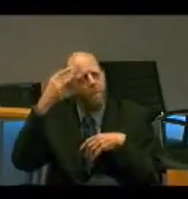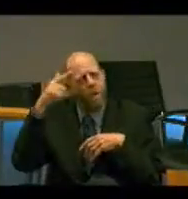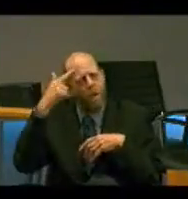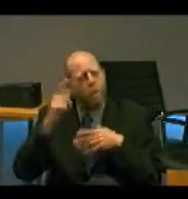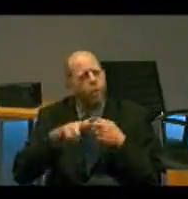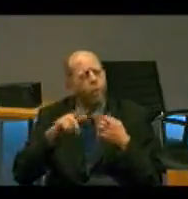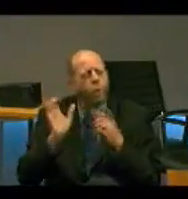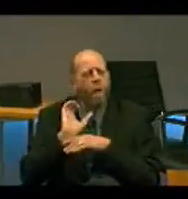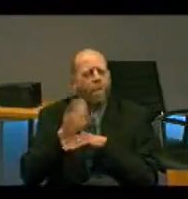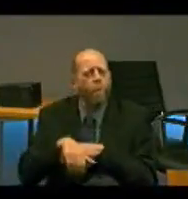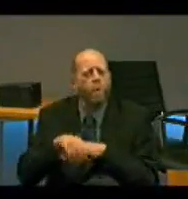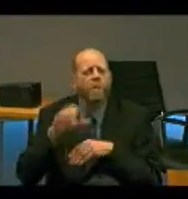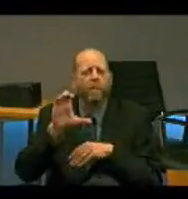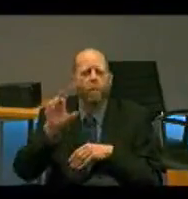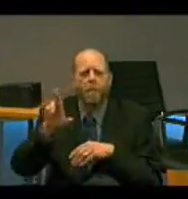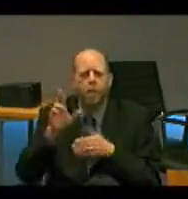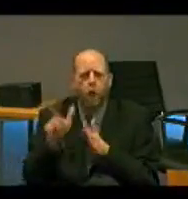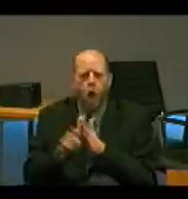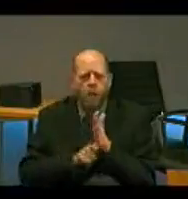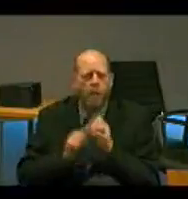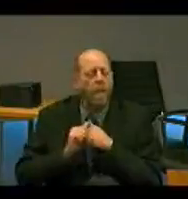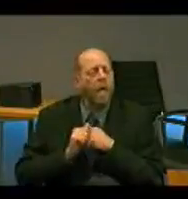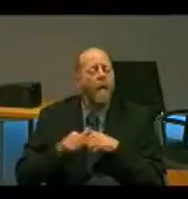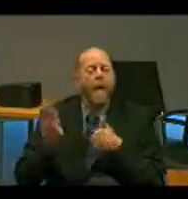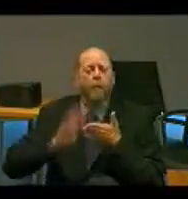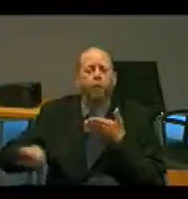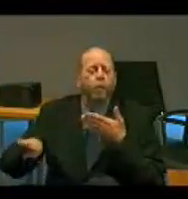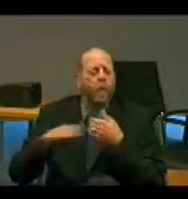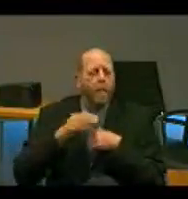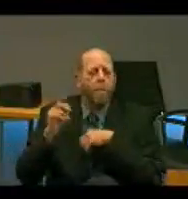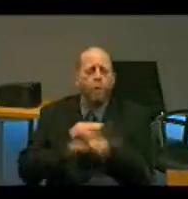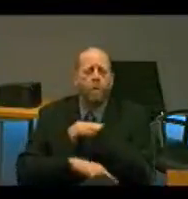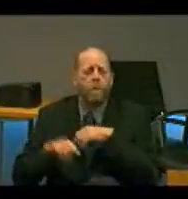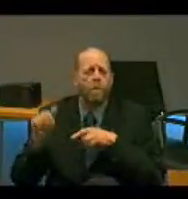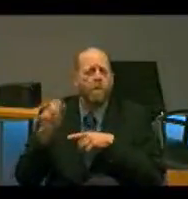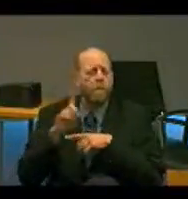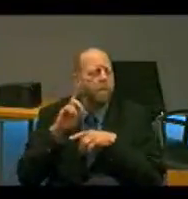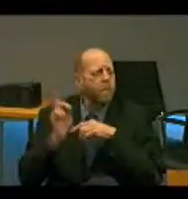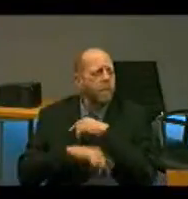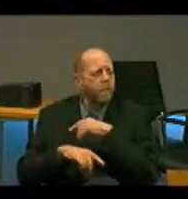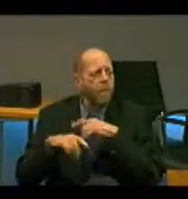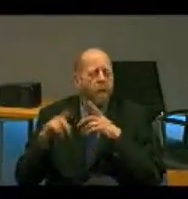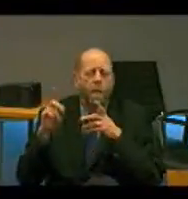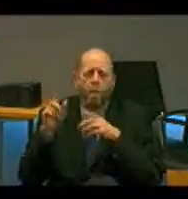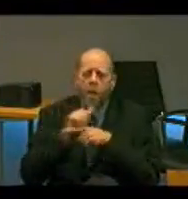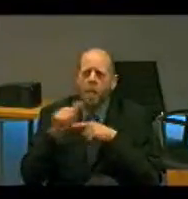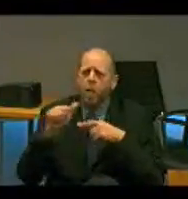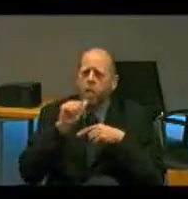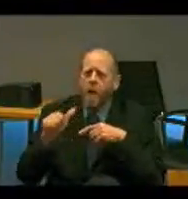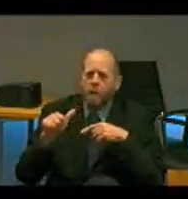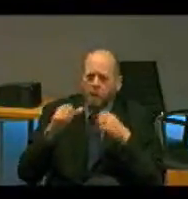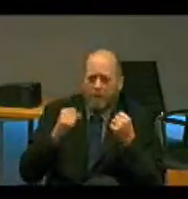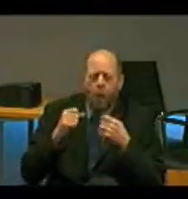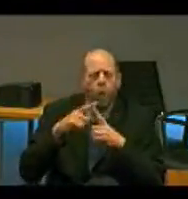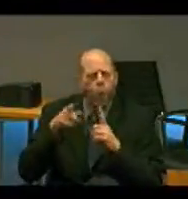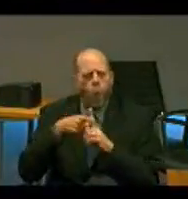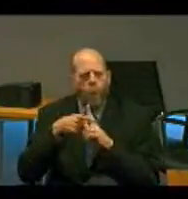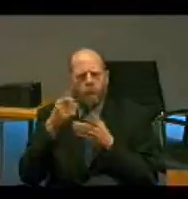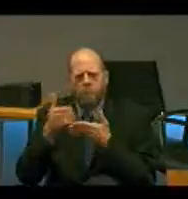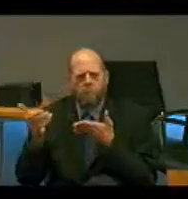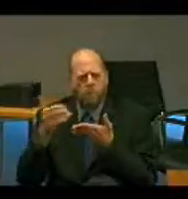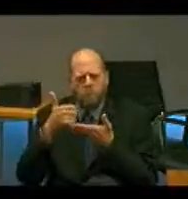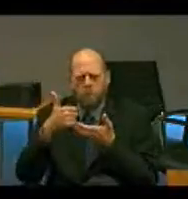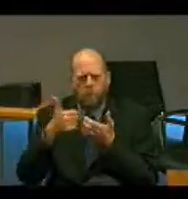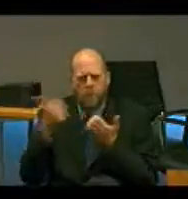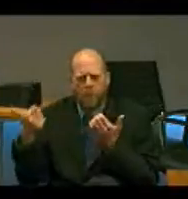to enforce federal civil rights laws. Exclusionary and punitive discipline practices are not only educationally unsound, when they segregate or discriminate